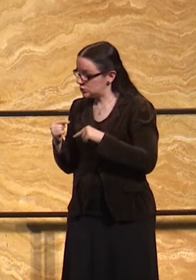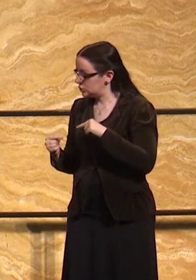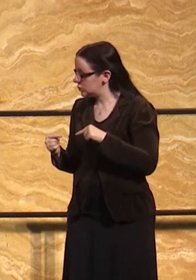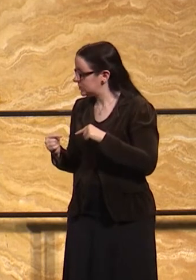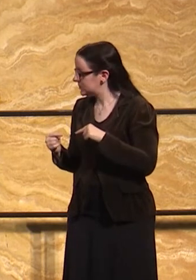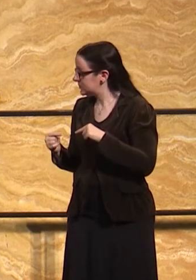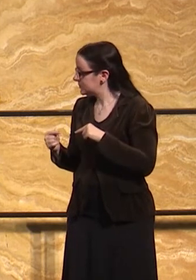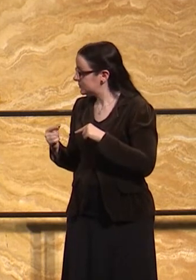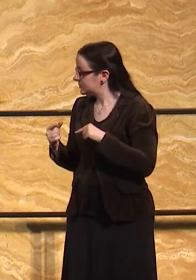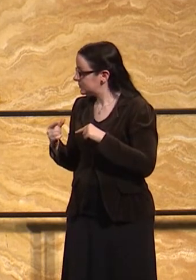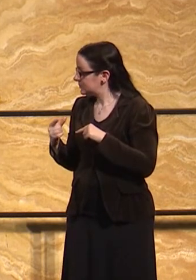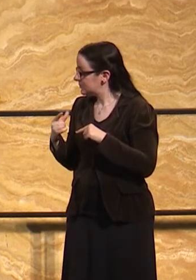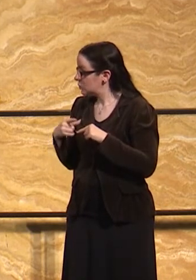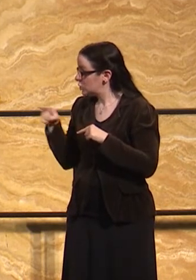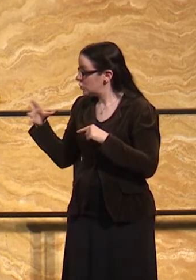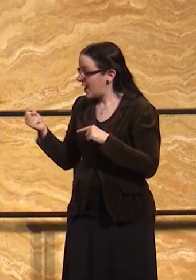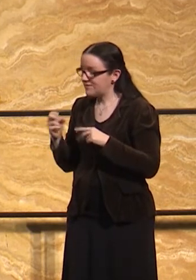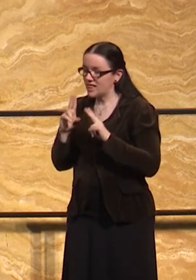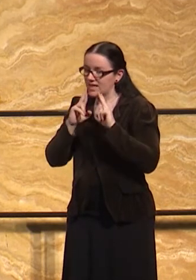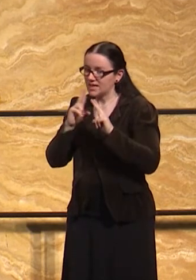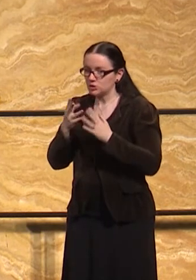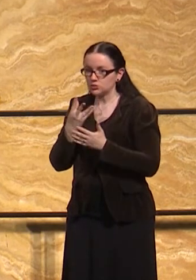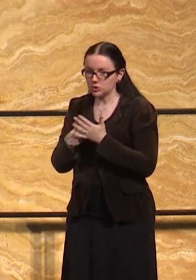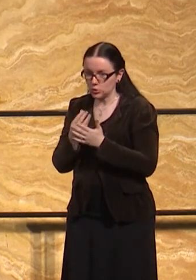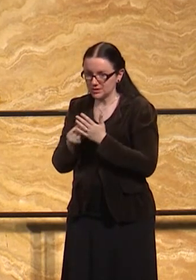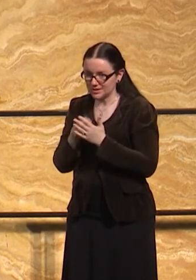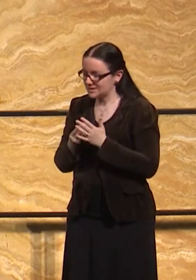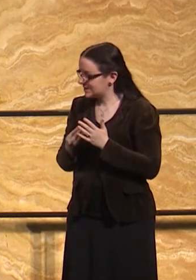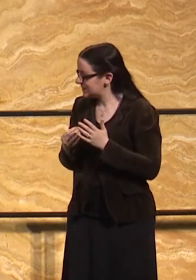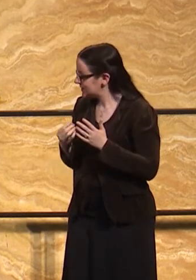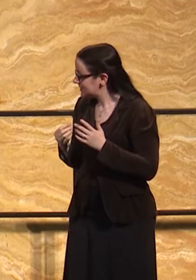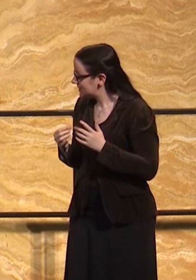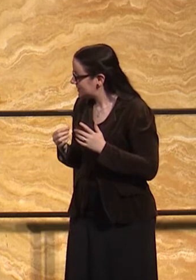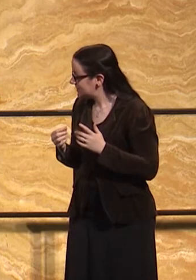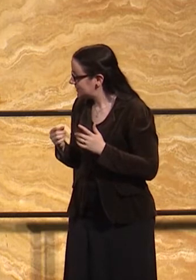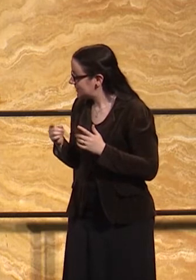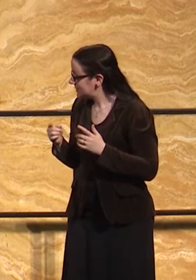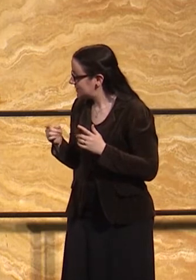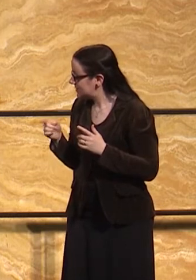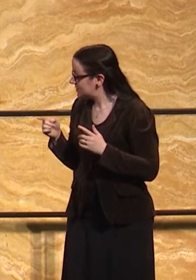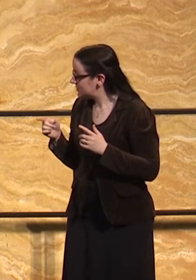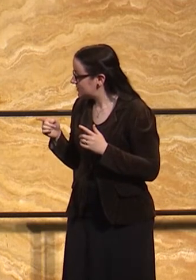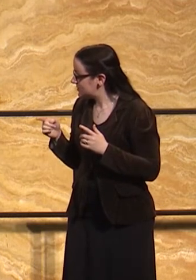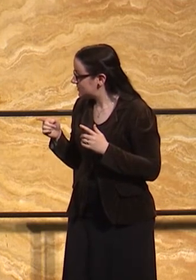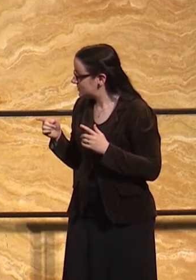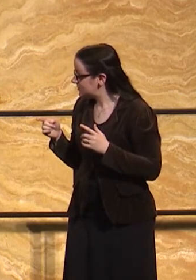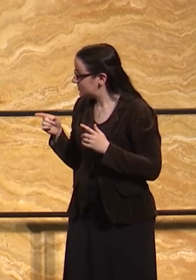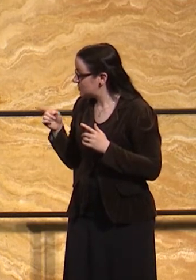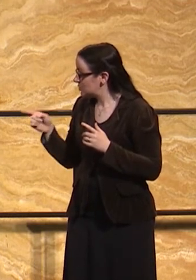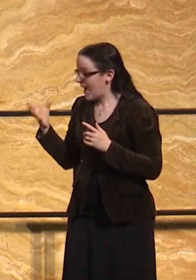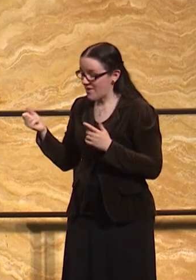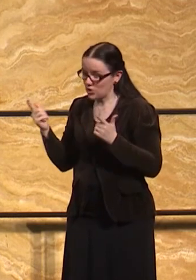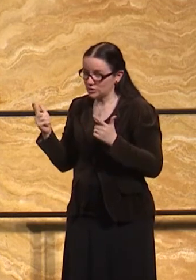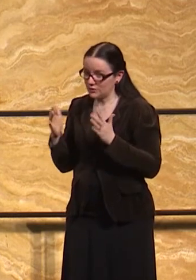have natural resources that everybody was clamoring after. Had you had a significant, deposit of